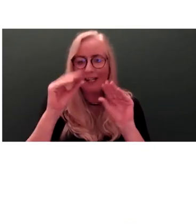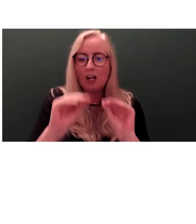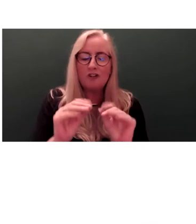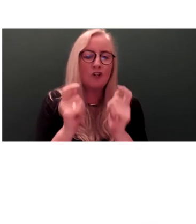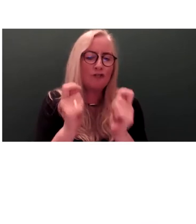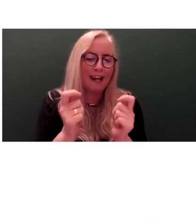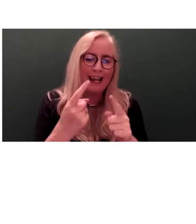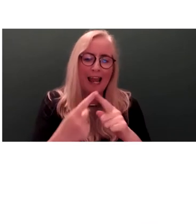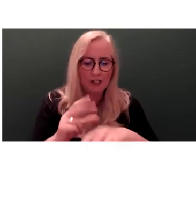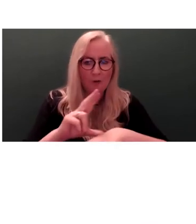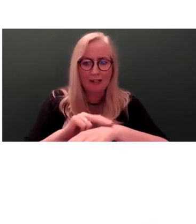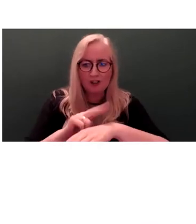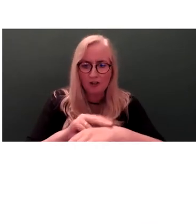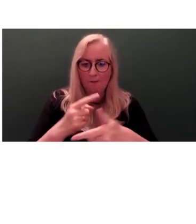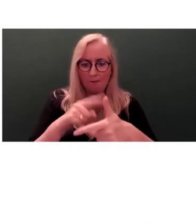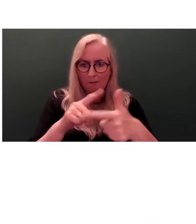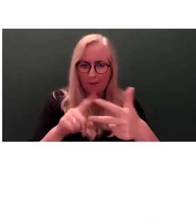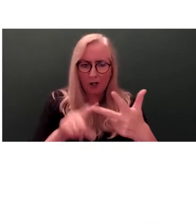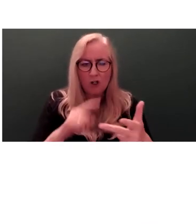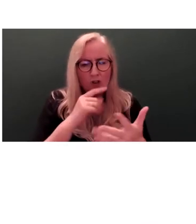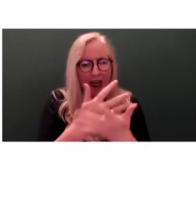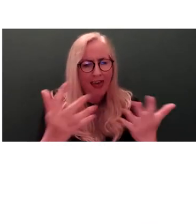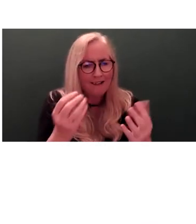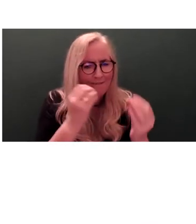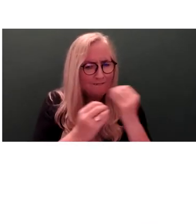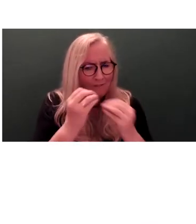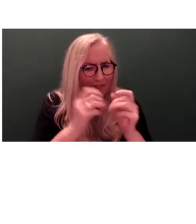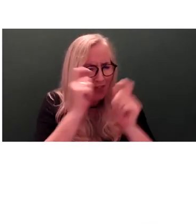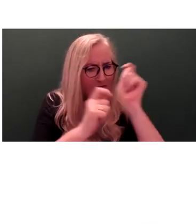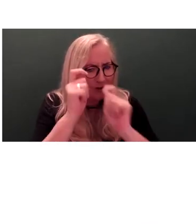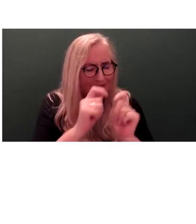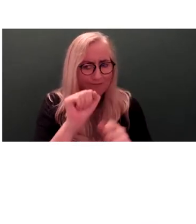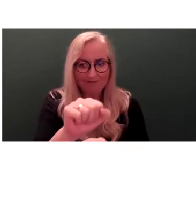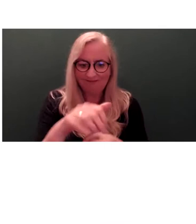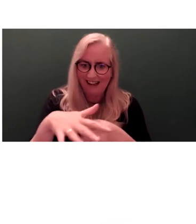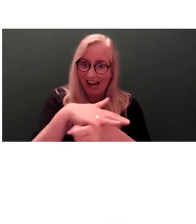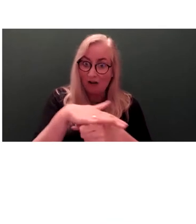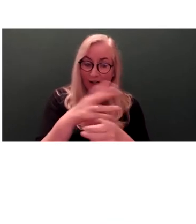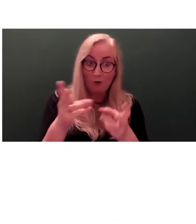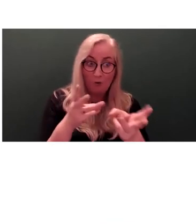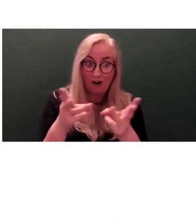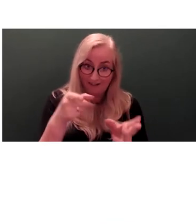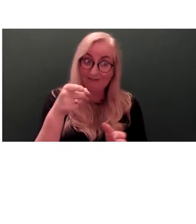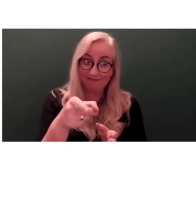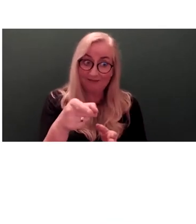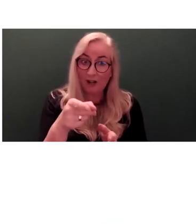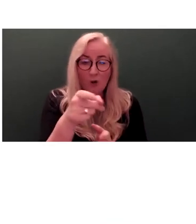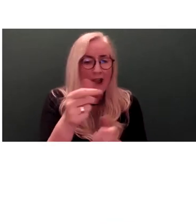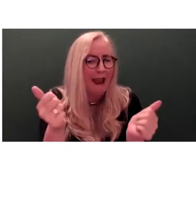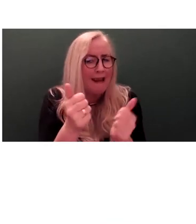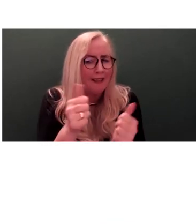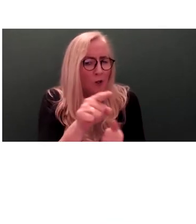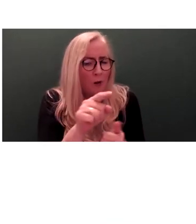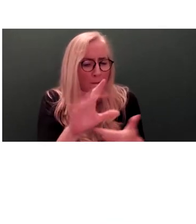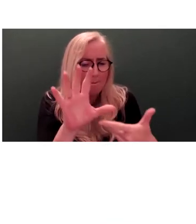apprenticeships. Andrew, a lot of food for thought in terms of your area of work. Was there anything you picked up